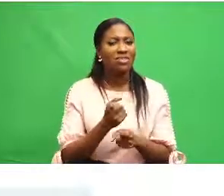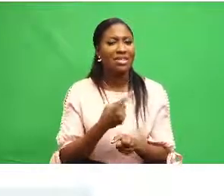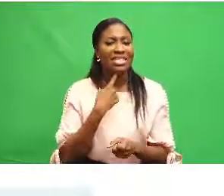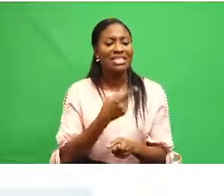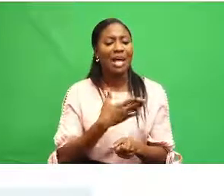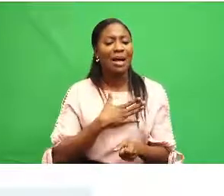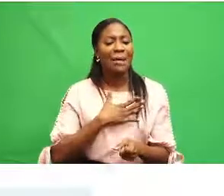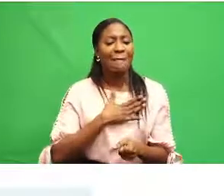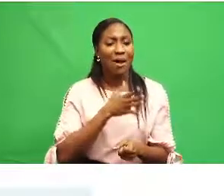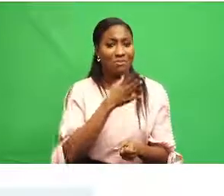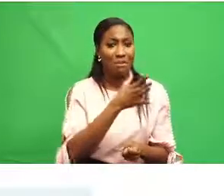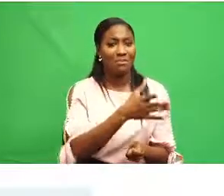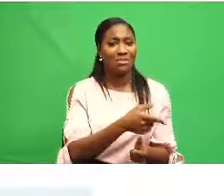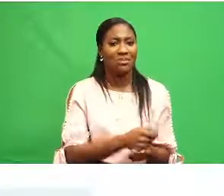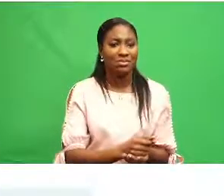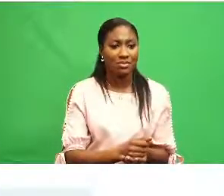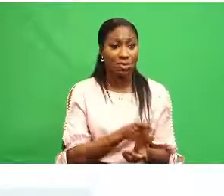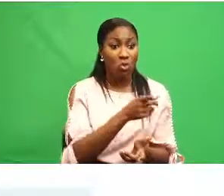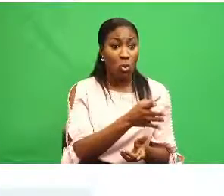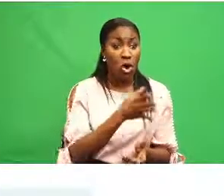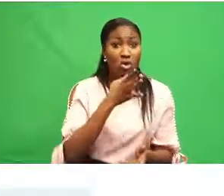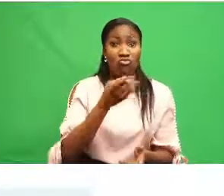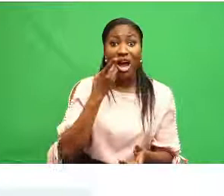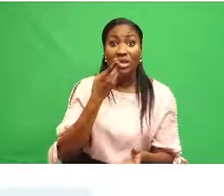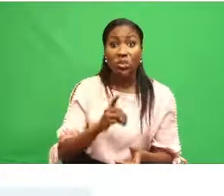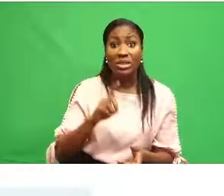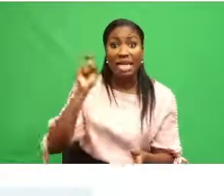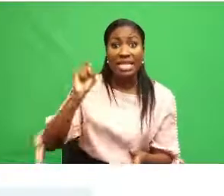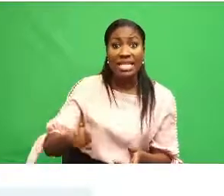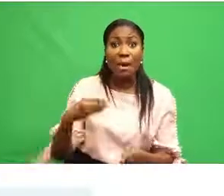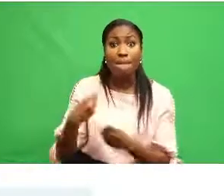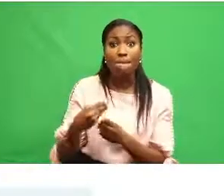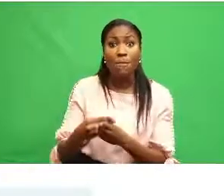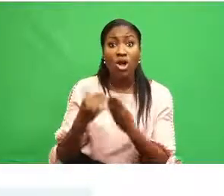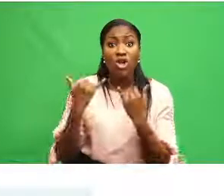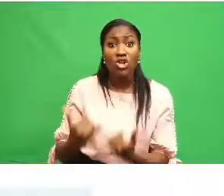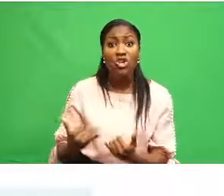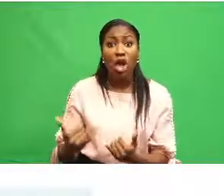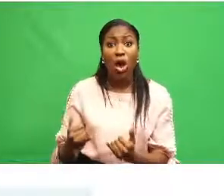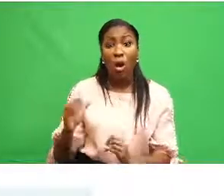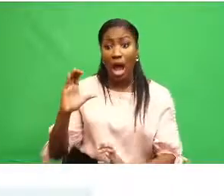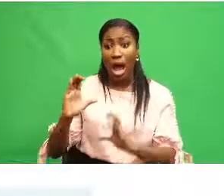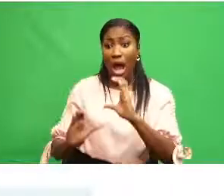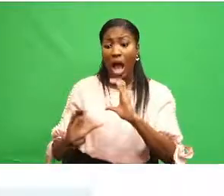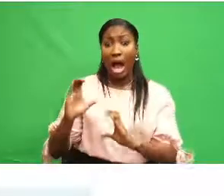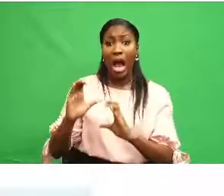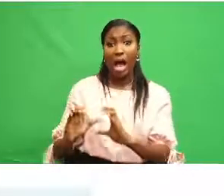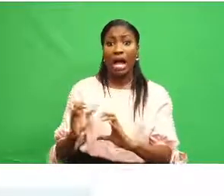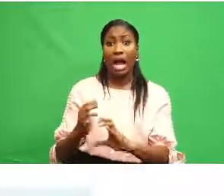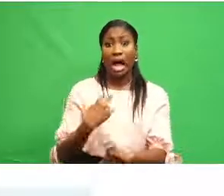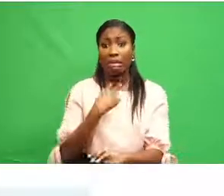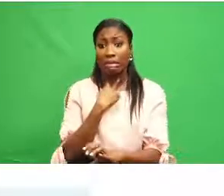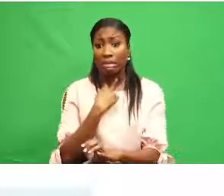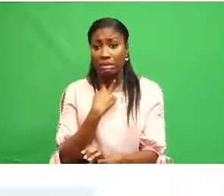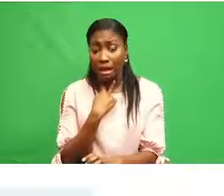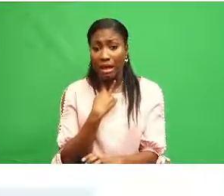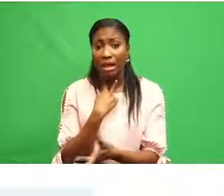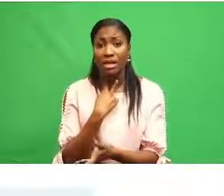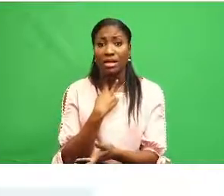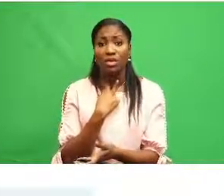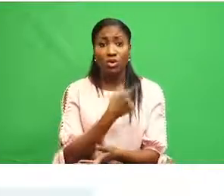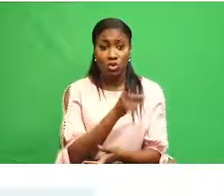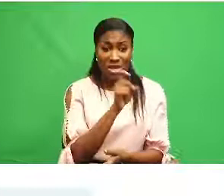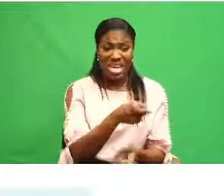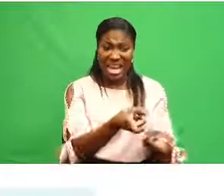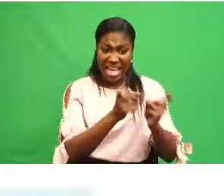listen, your granddaughter needs money now. You know, her car is stalled, and you need